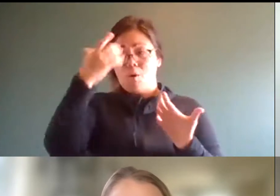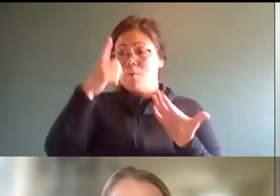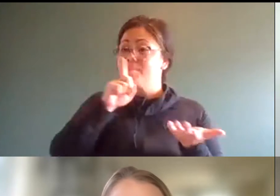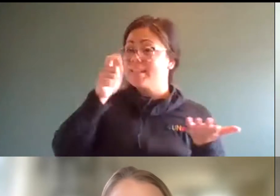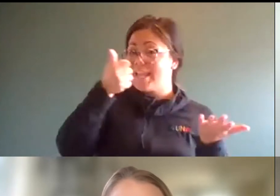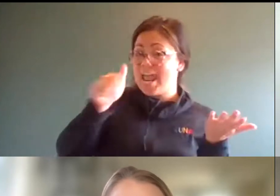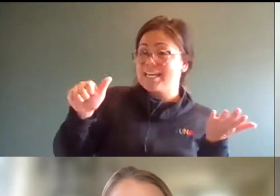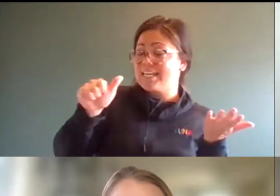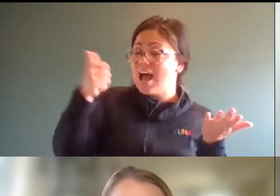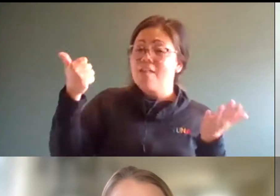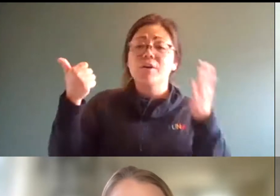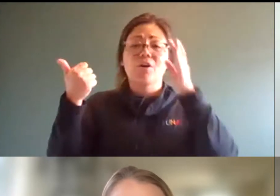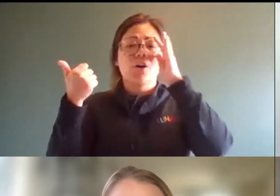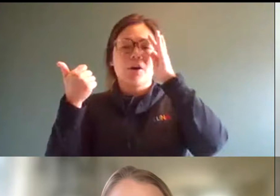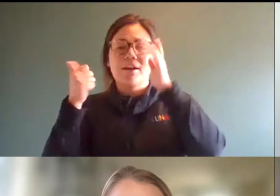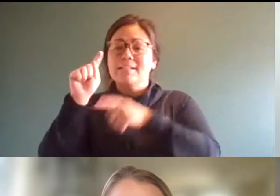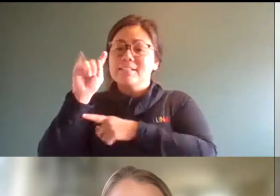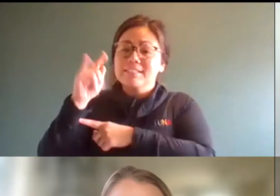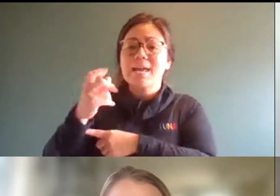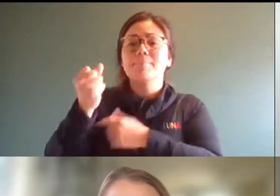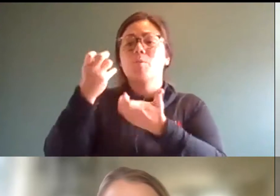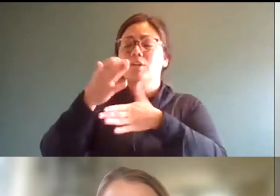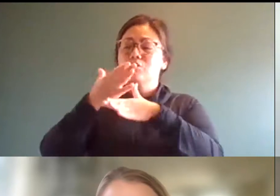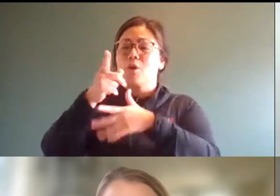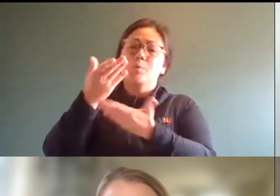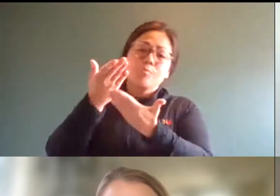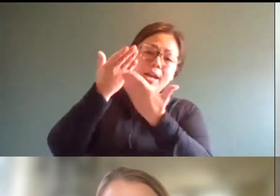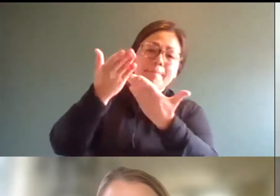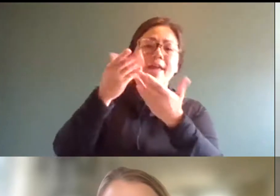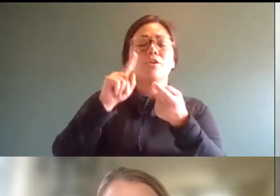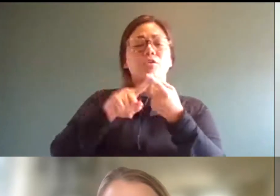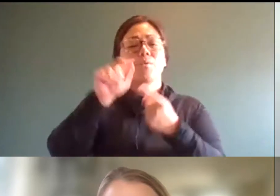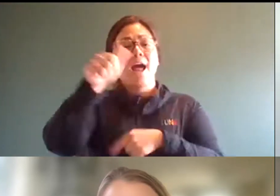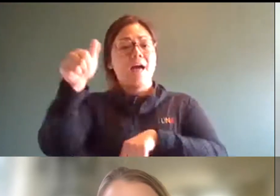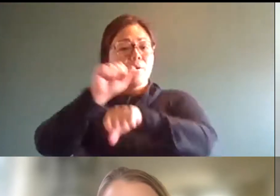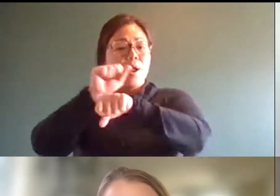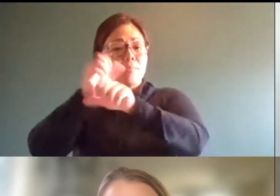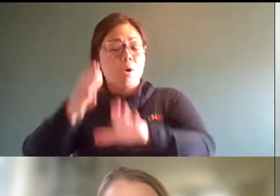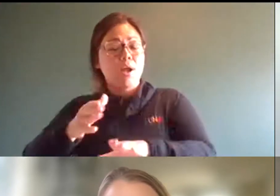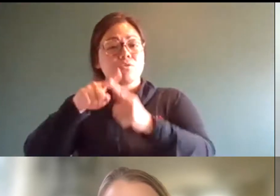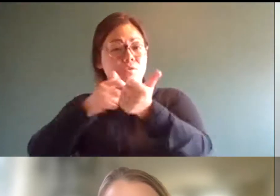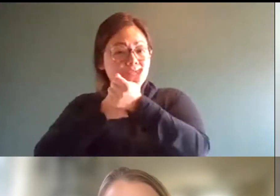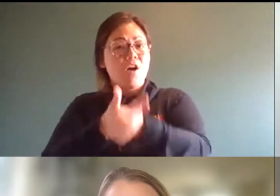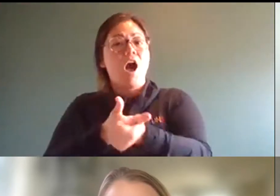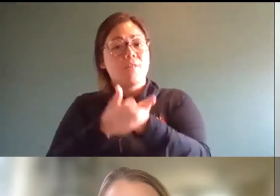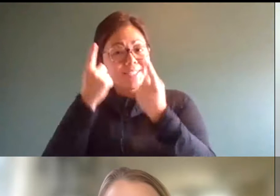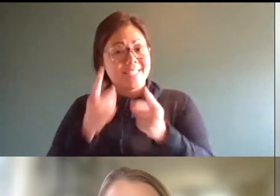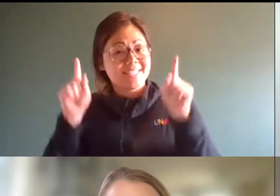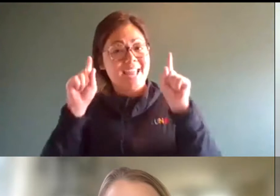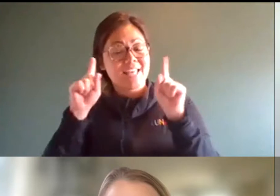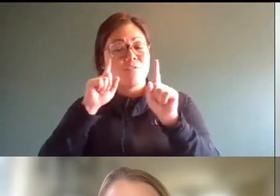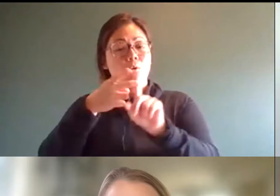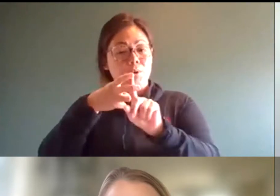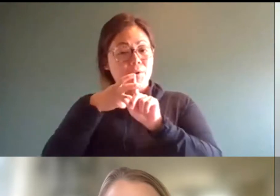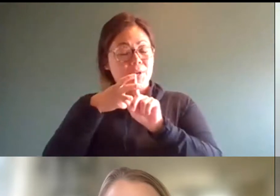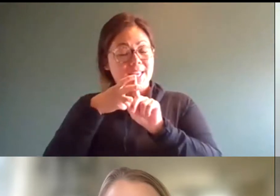other, any other tips that you can share that you would recommend to other employers to follow or to create success in recruiting and